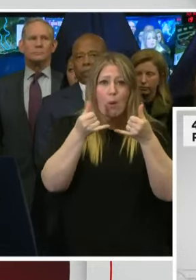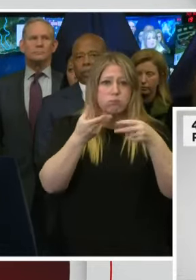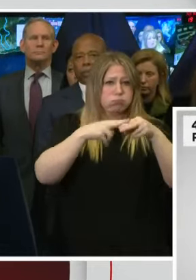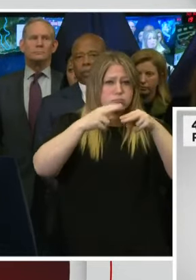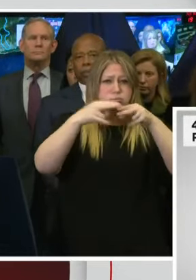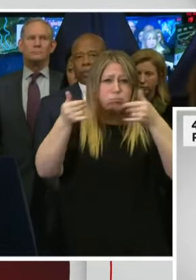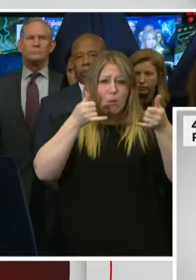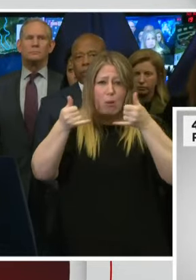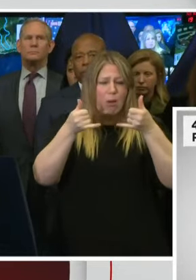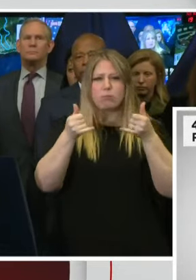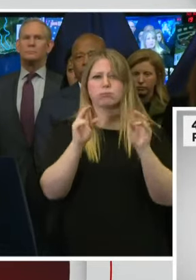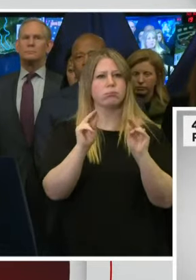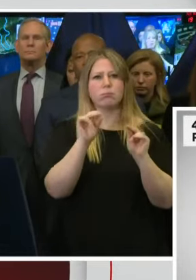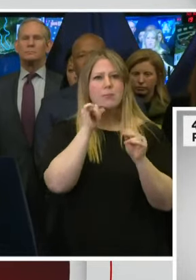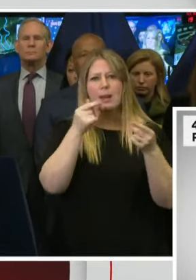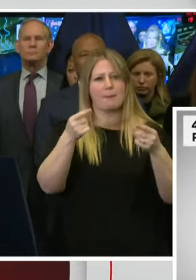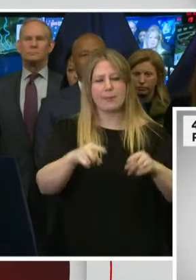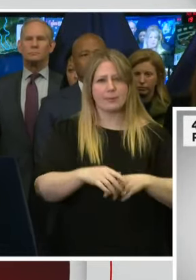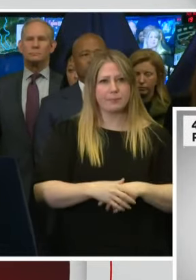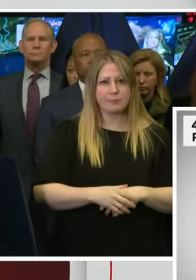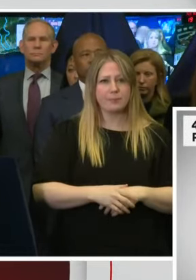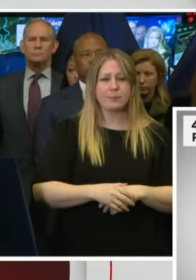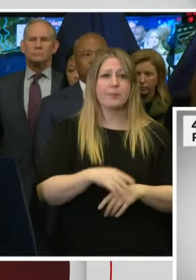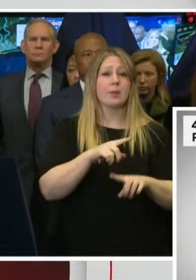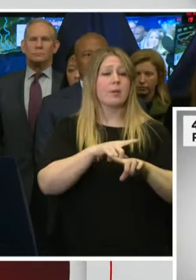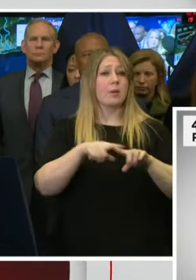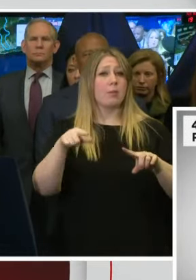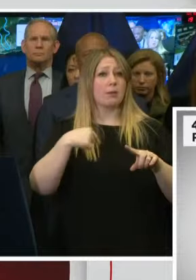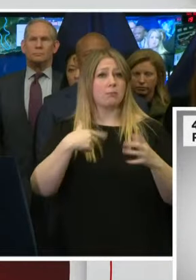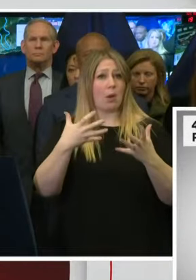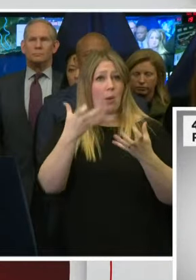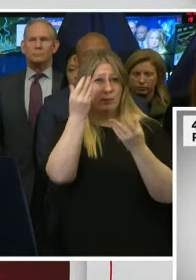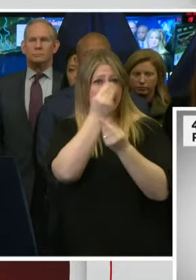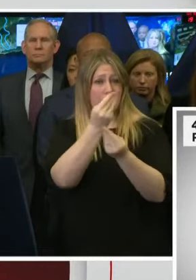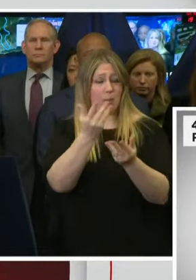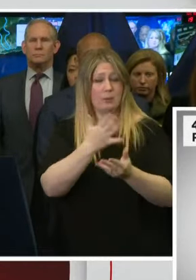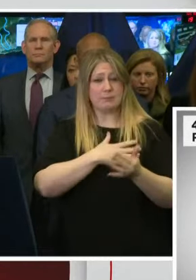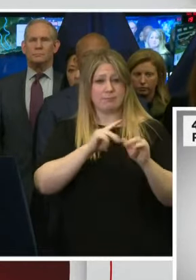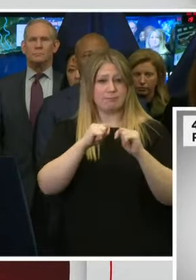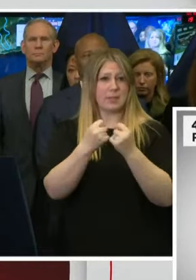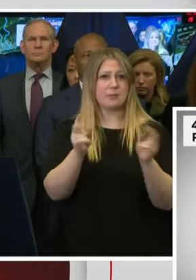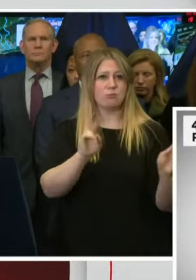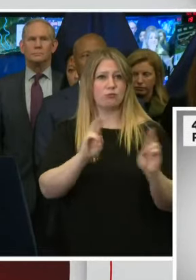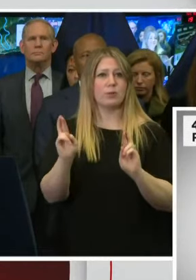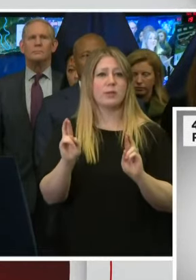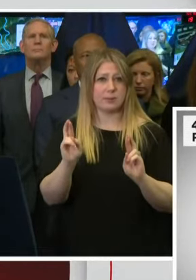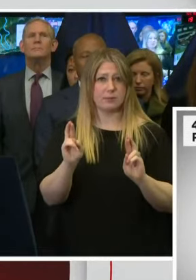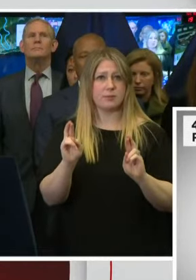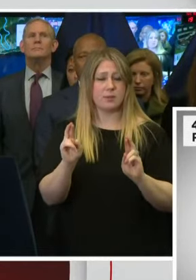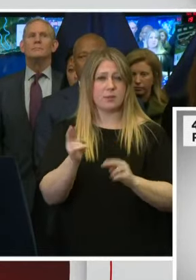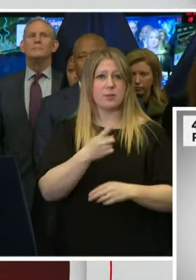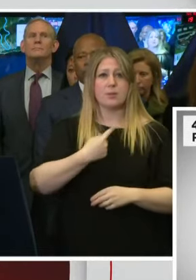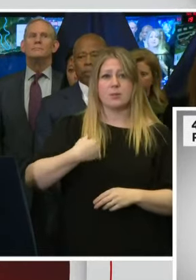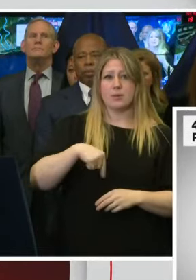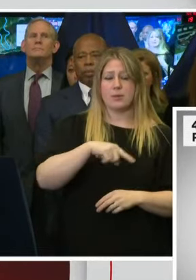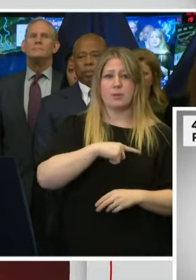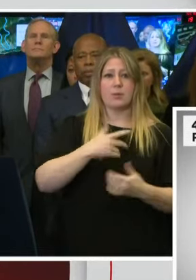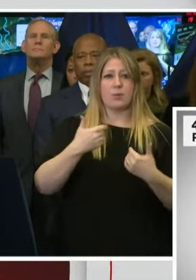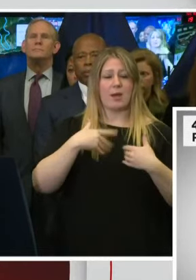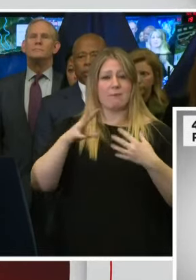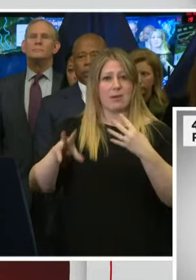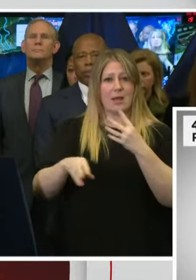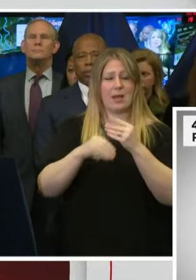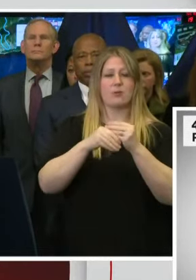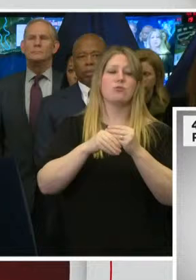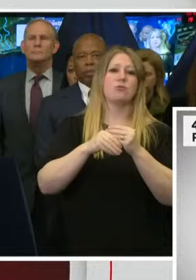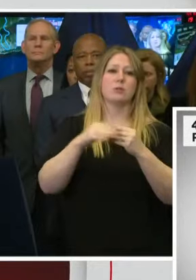want all New Yorkers to know that our team is ready. We are putting on additional construction and